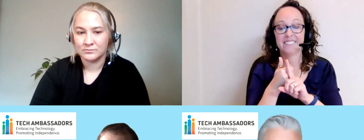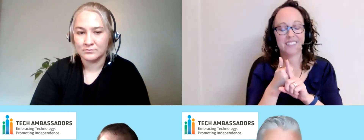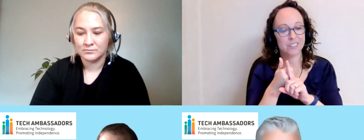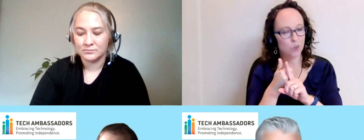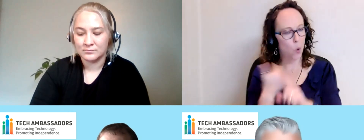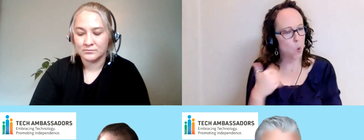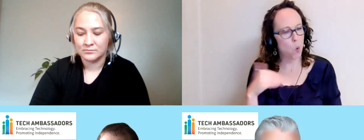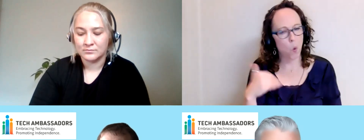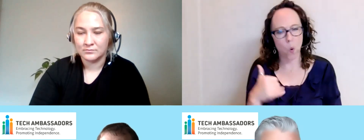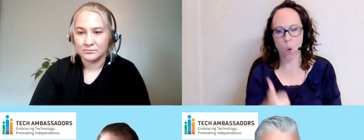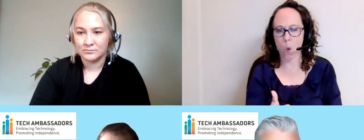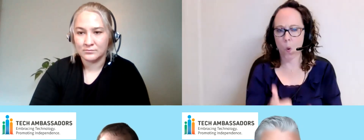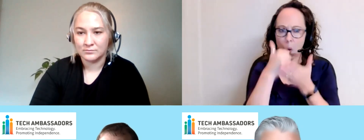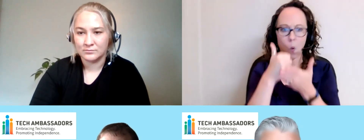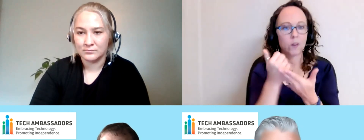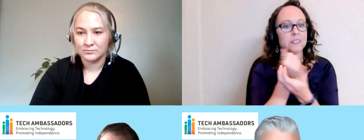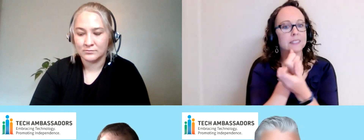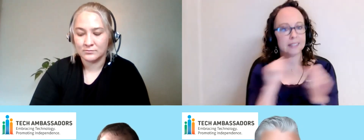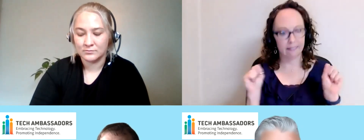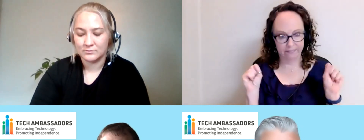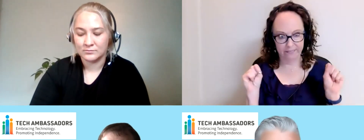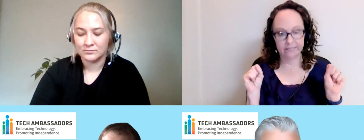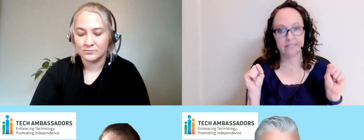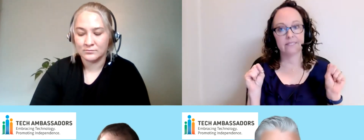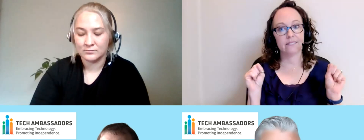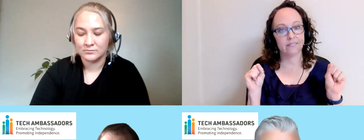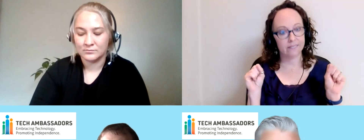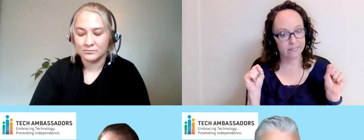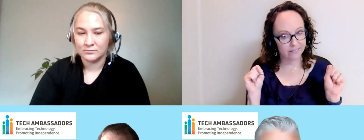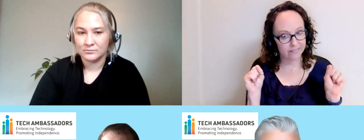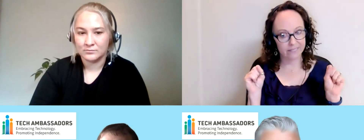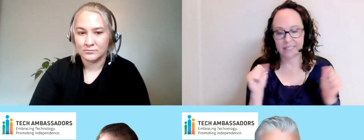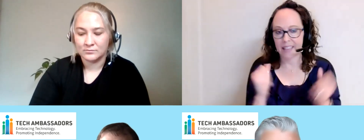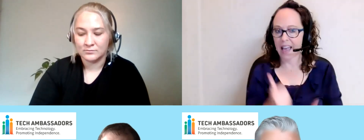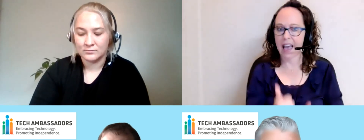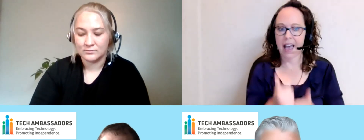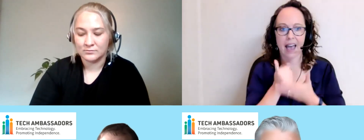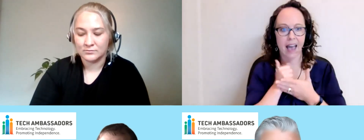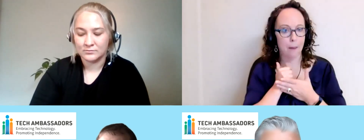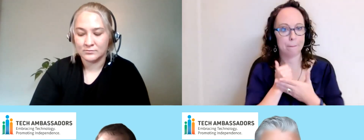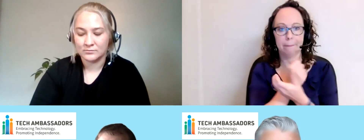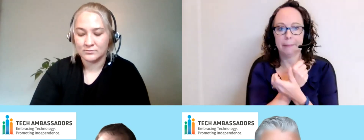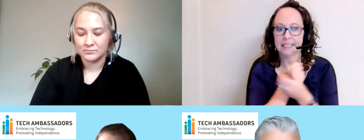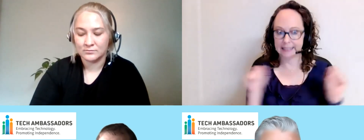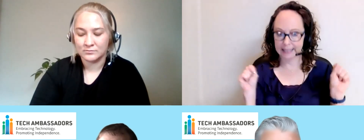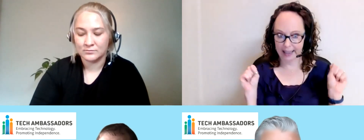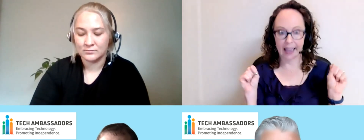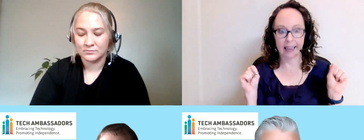reasons, to like keep me safe when